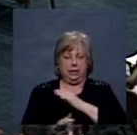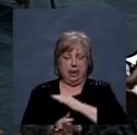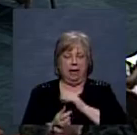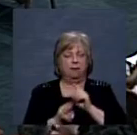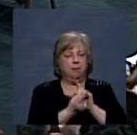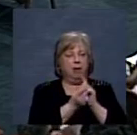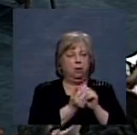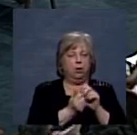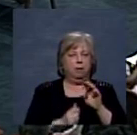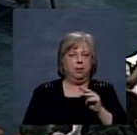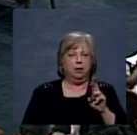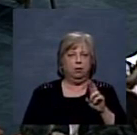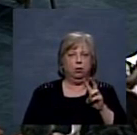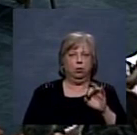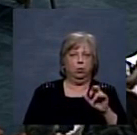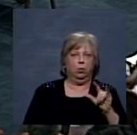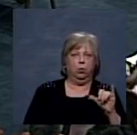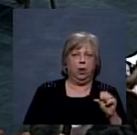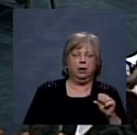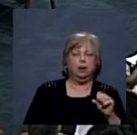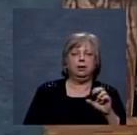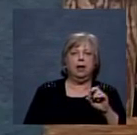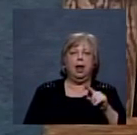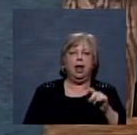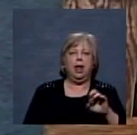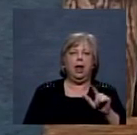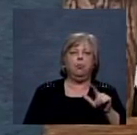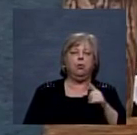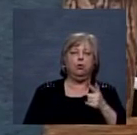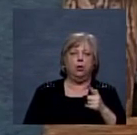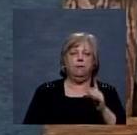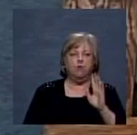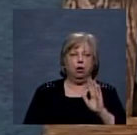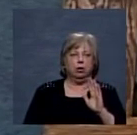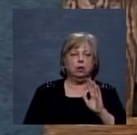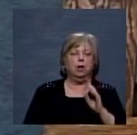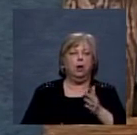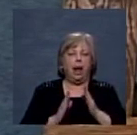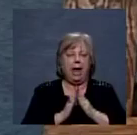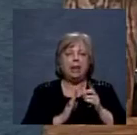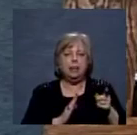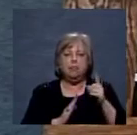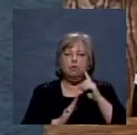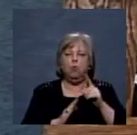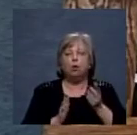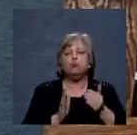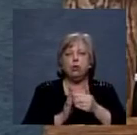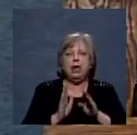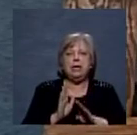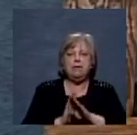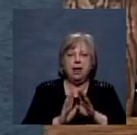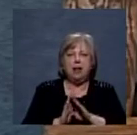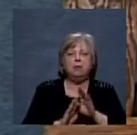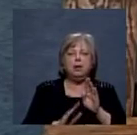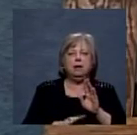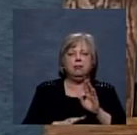Mr. Willis on April 21st. We asked him for a redevelopment plan,